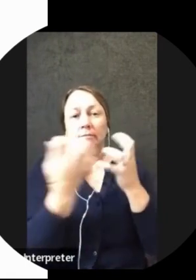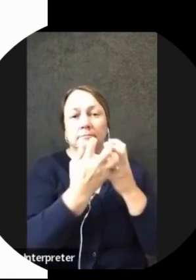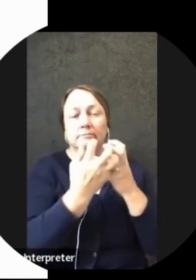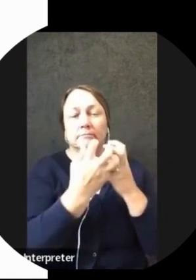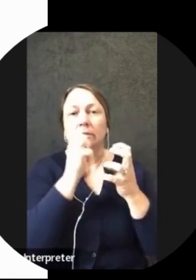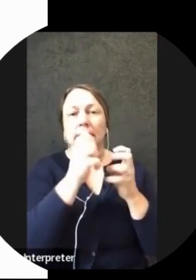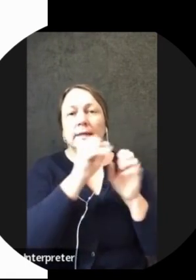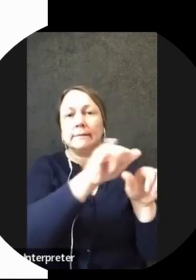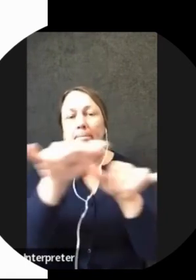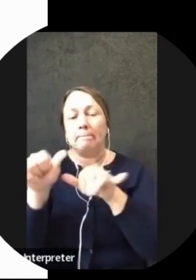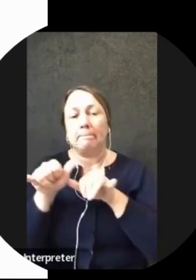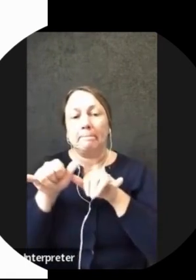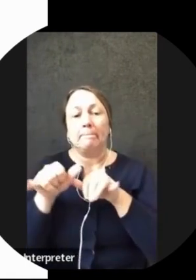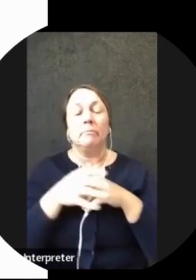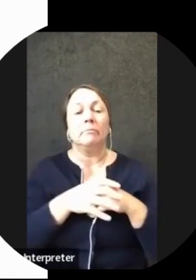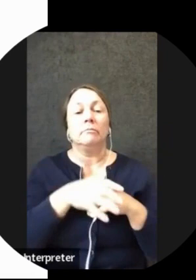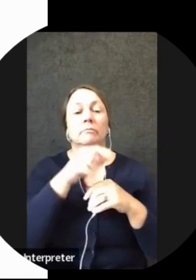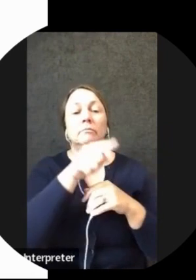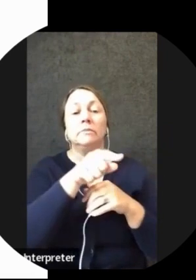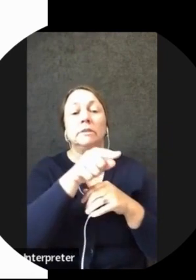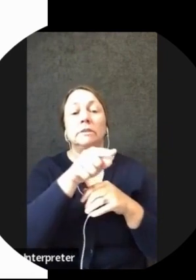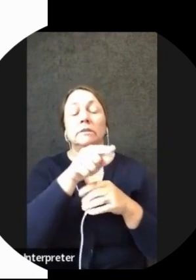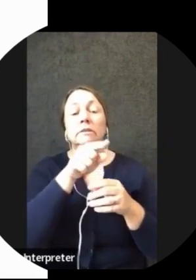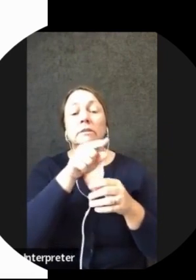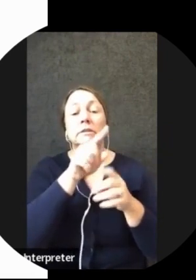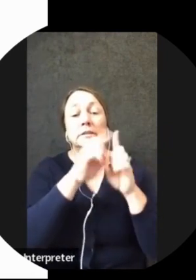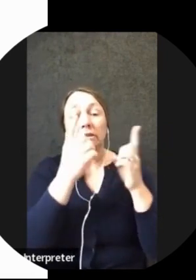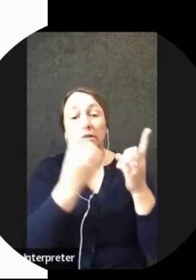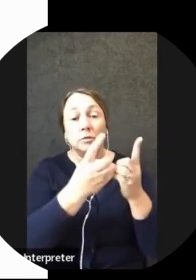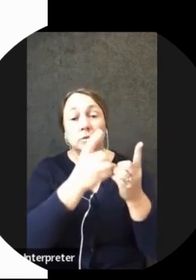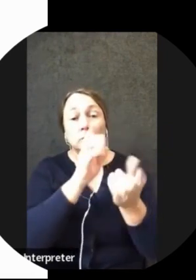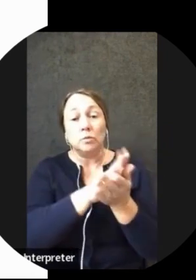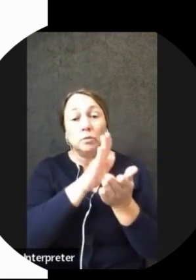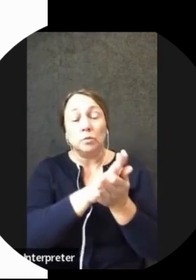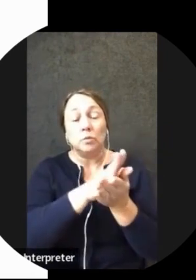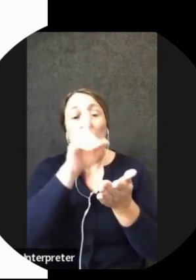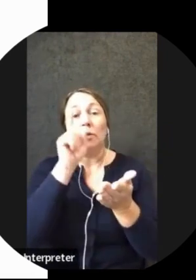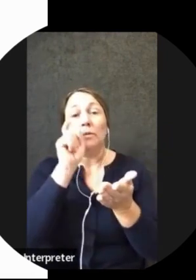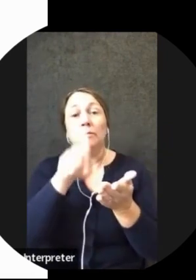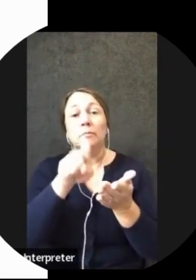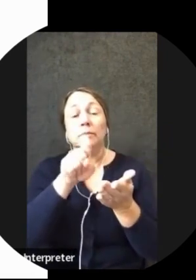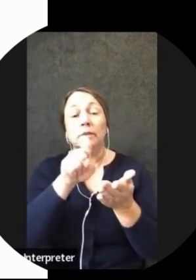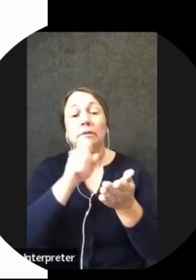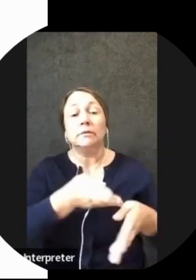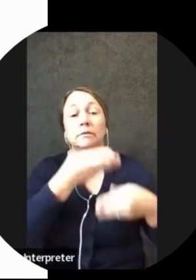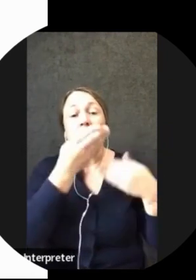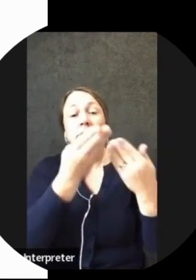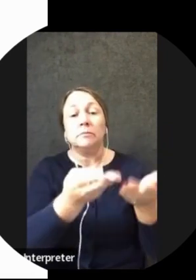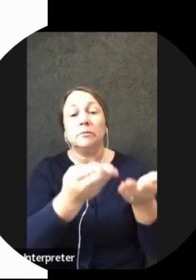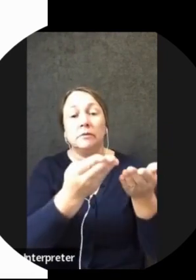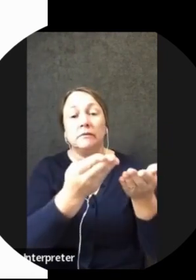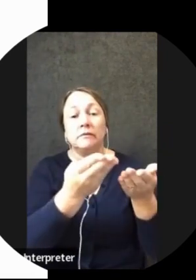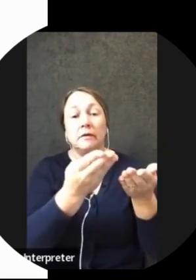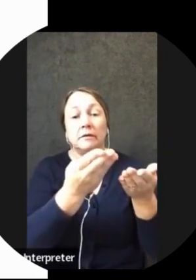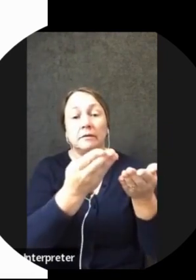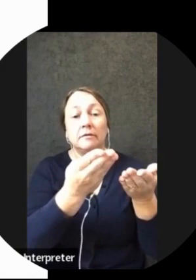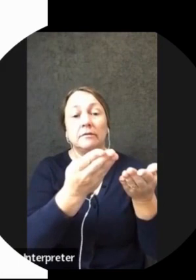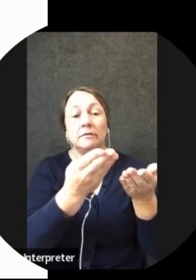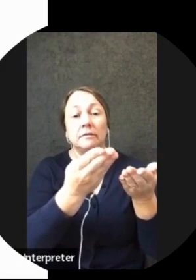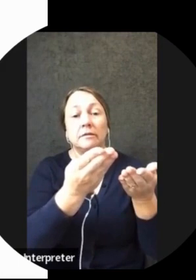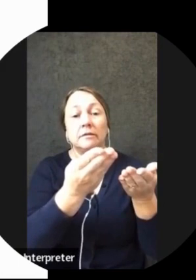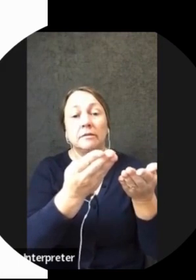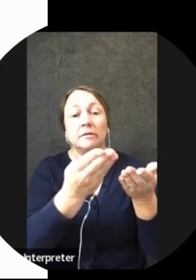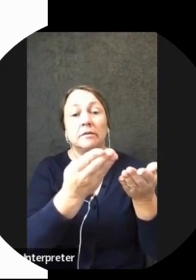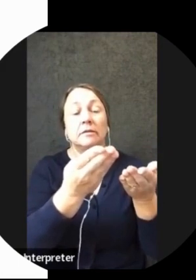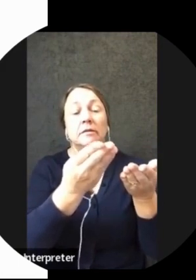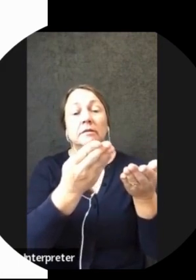School districts must provide FAPE in the least restrictive environment. A student has a right to be